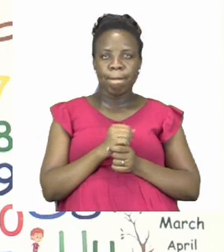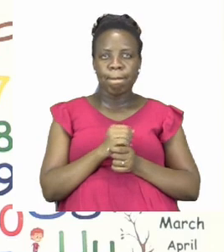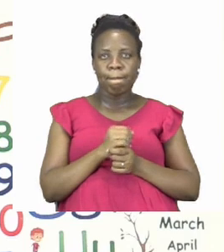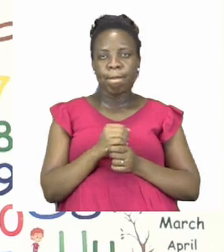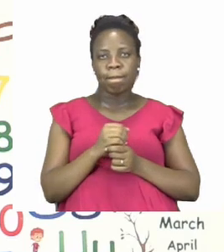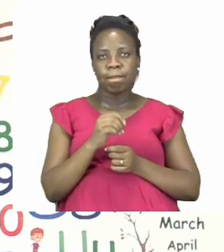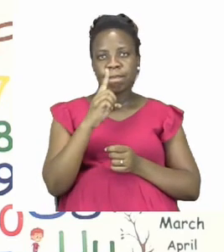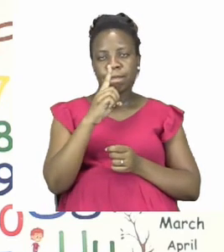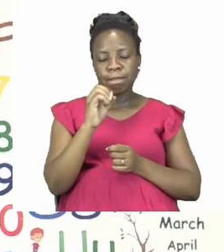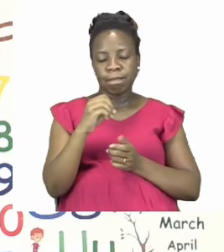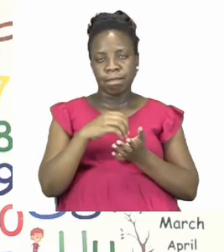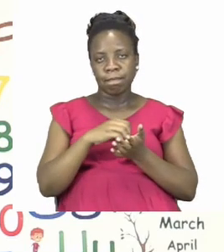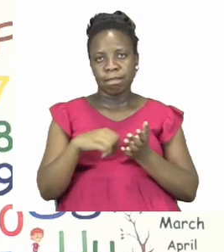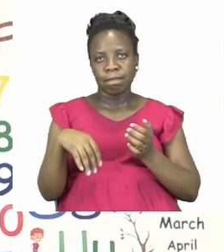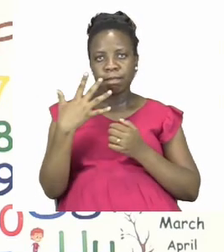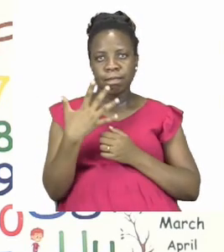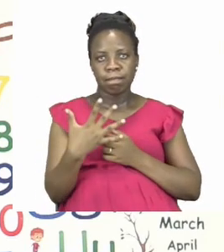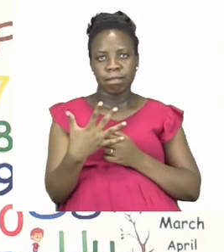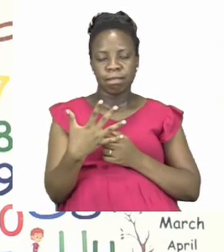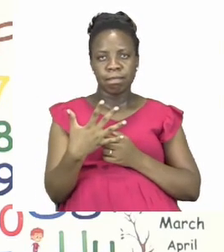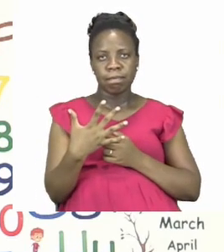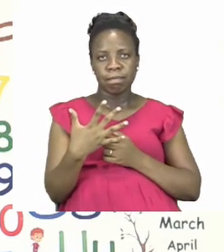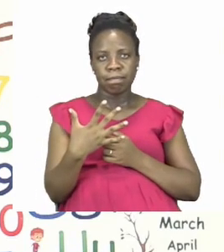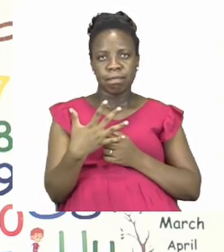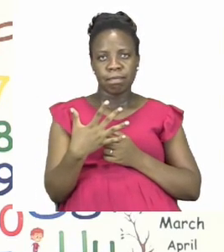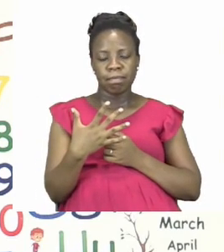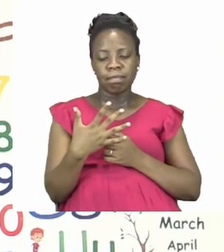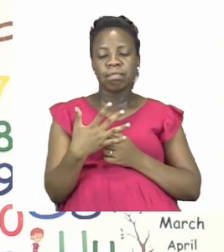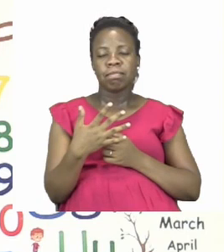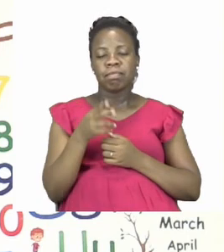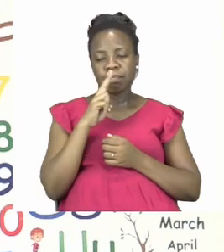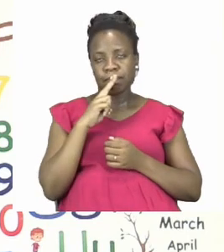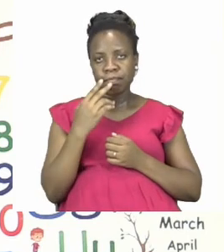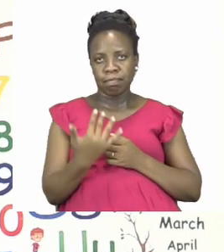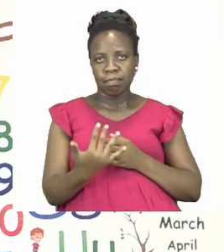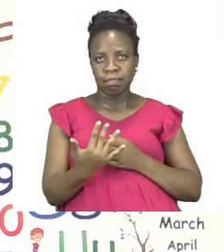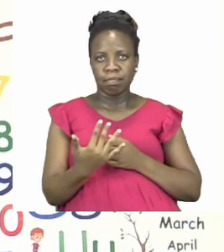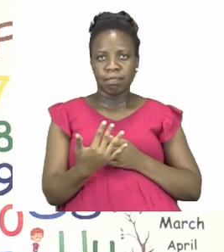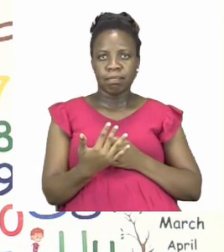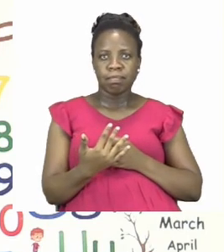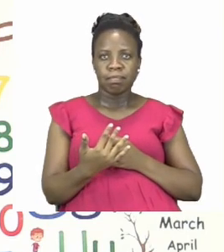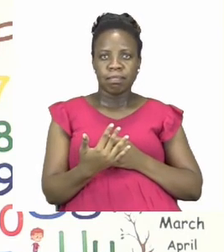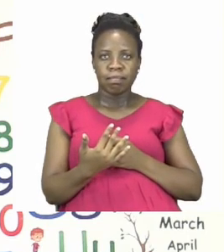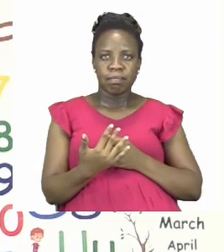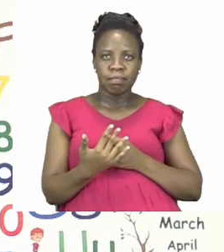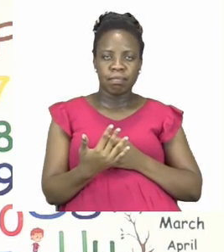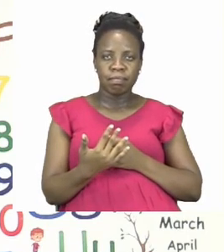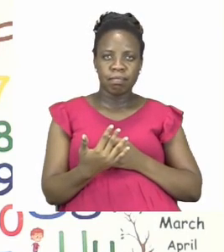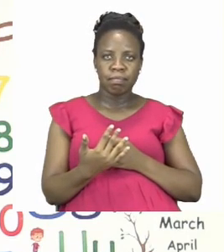10 minus 5. 10 minus 5, boys and girls, we know is 5. So we can move on with